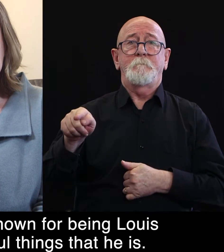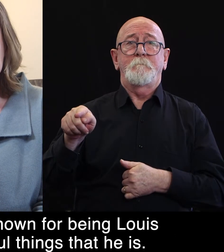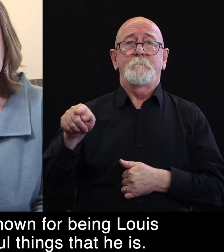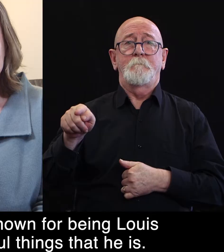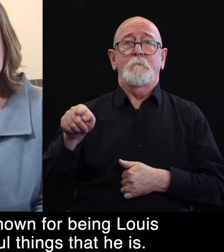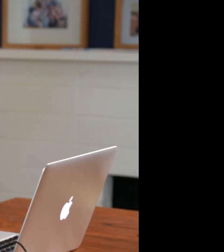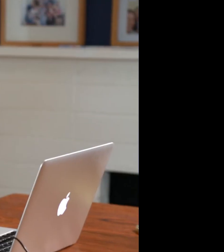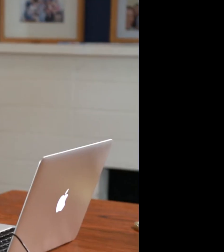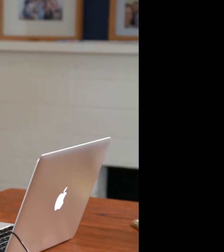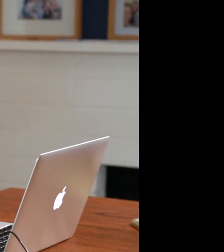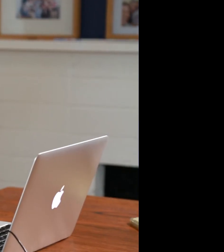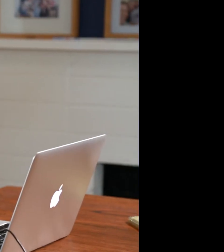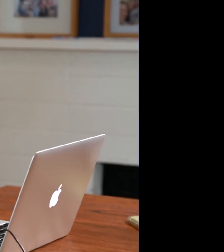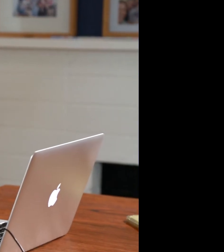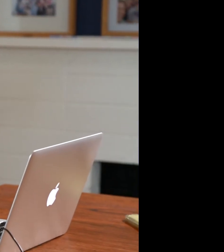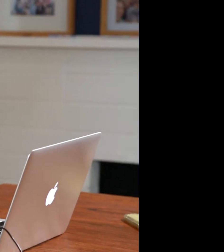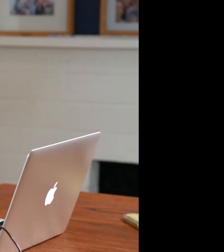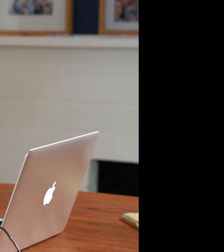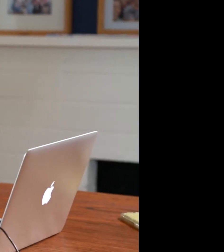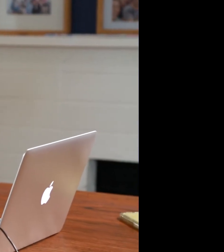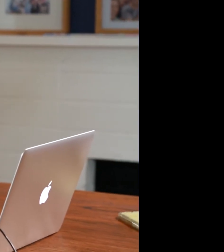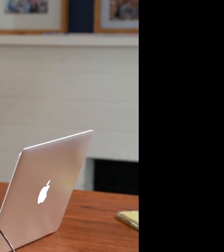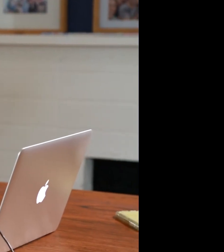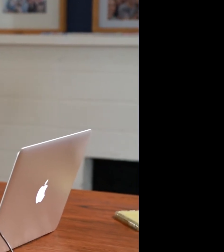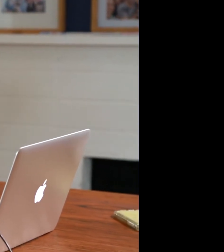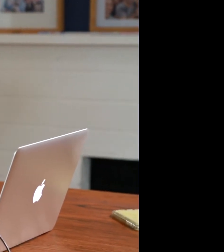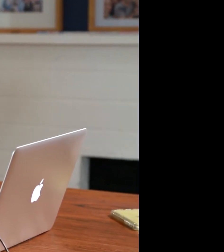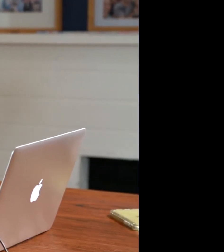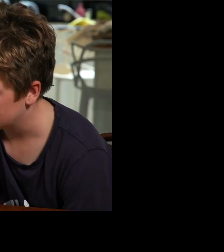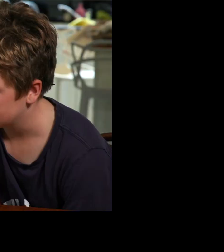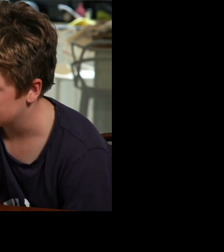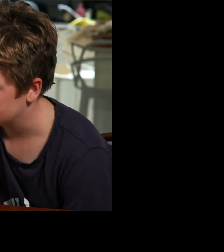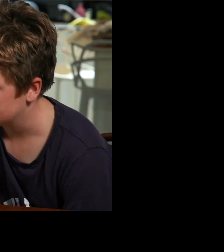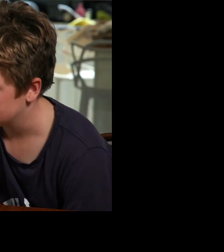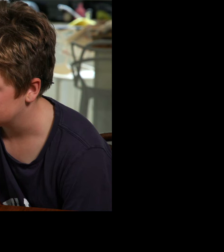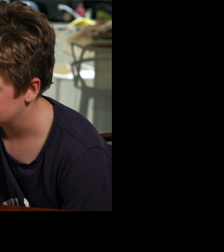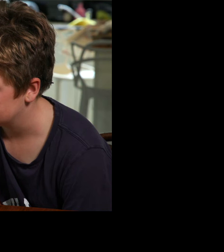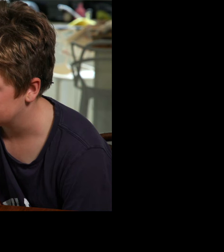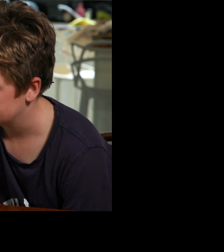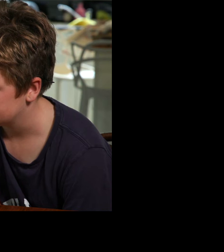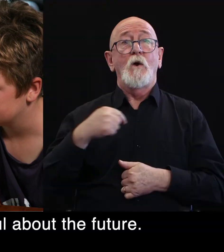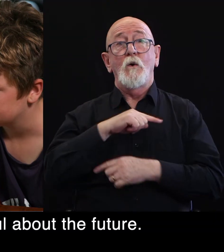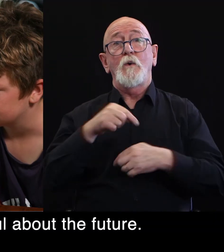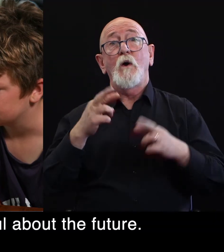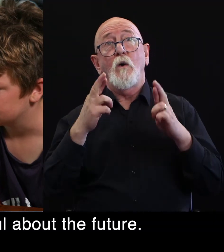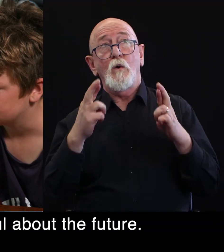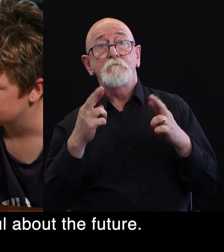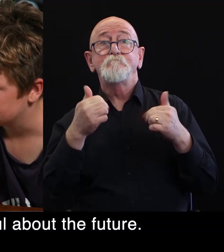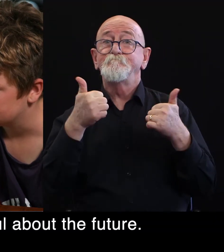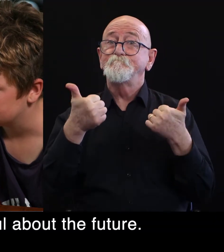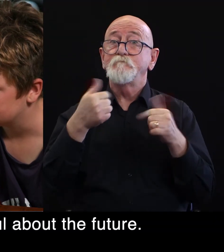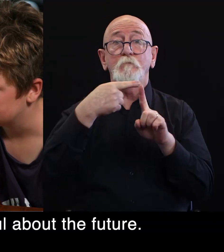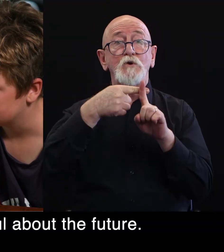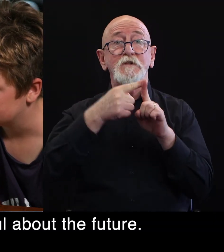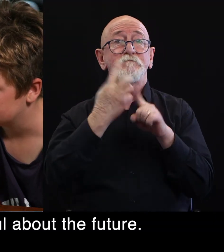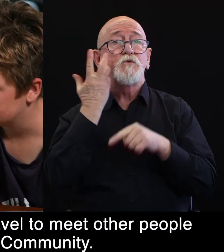things that he is. On screen, Lewis and his mum look at a laptop with Usher camp information. We're really hopeful